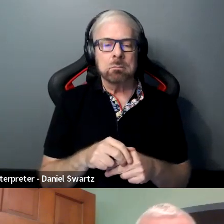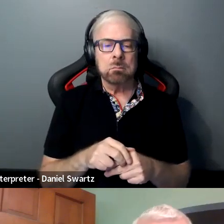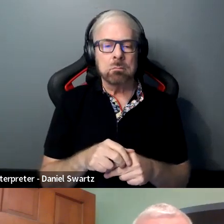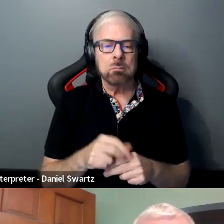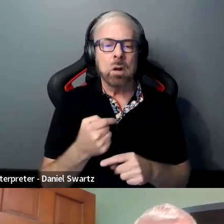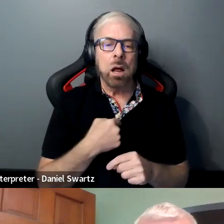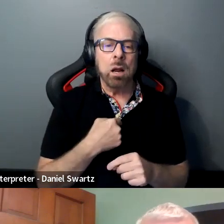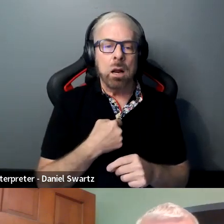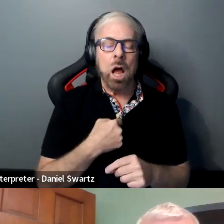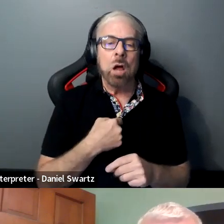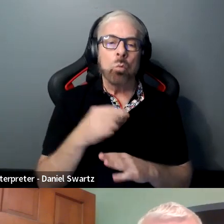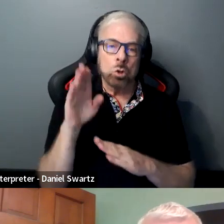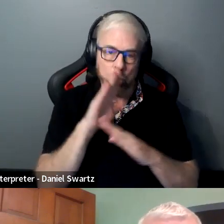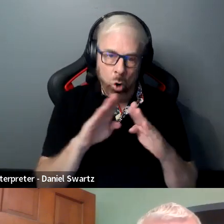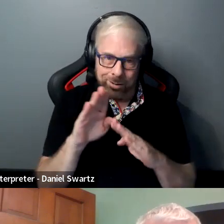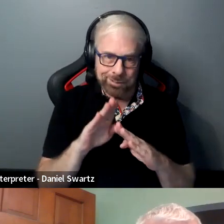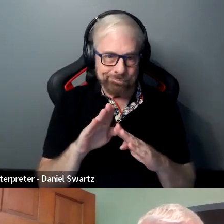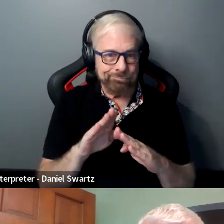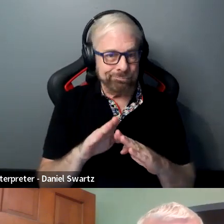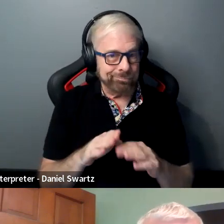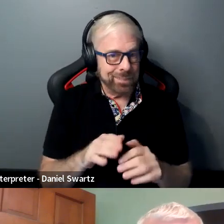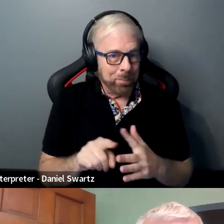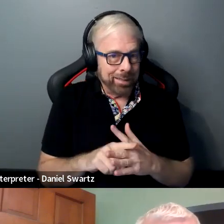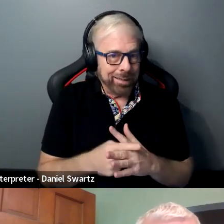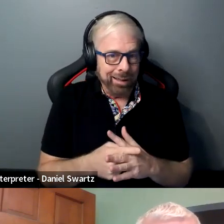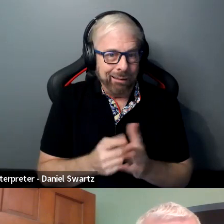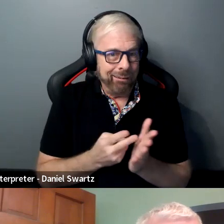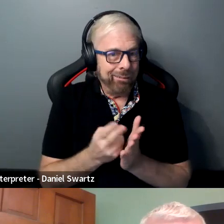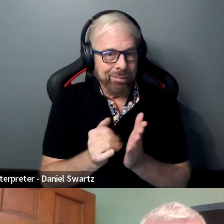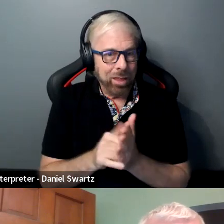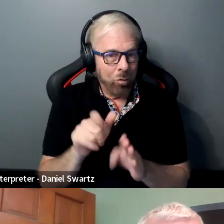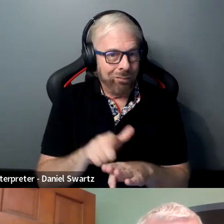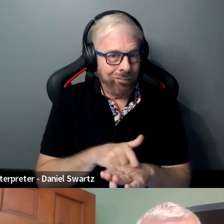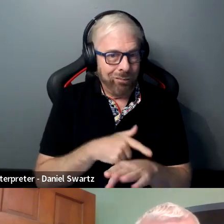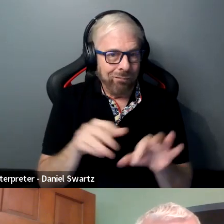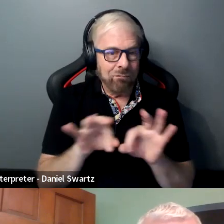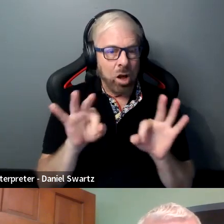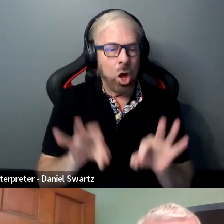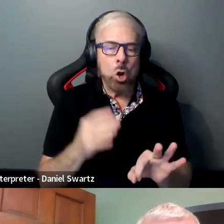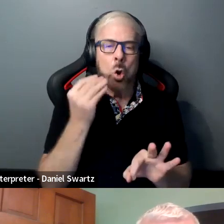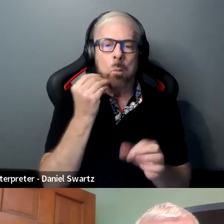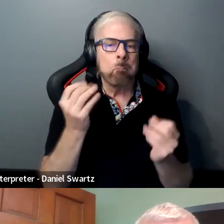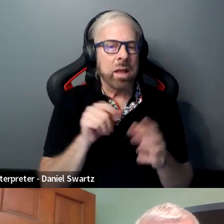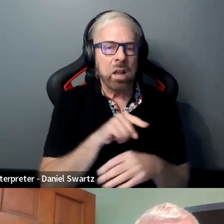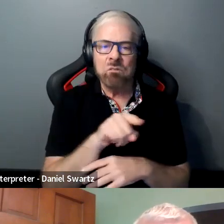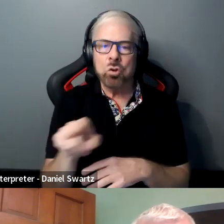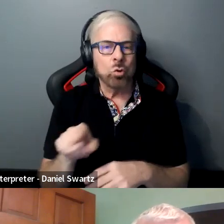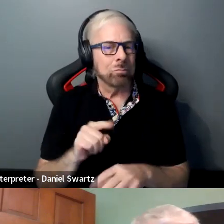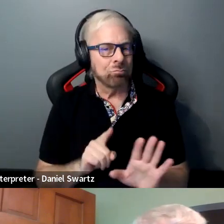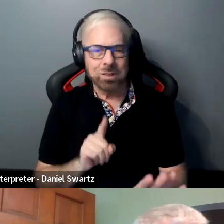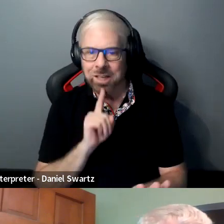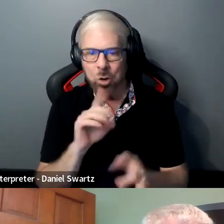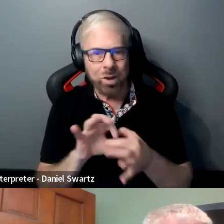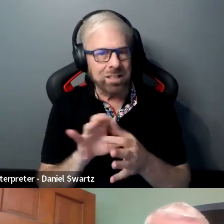I was worried at first. Honestly, it was a long form, and I know a lot of you will relate to this. We're sick of long